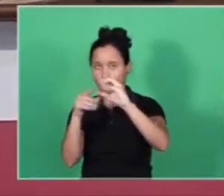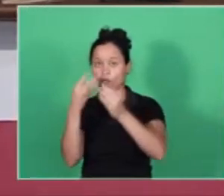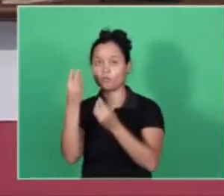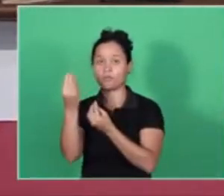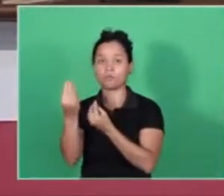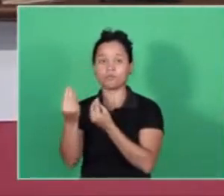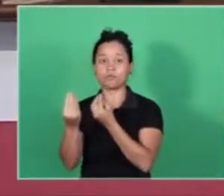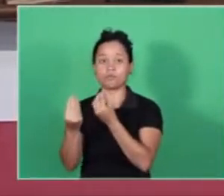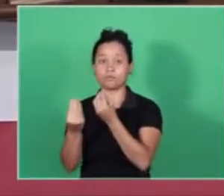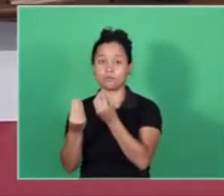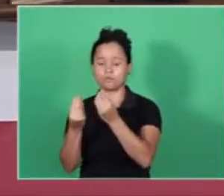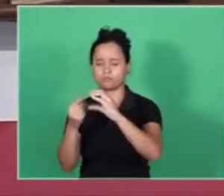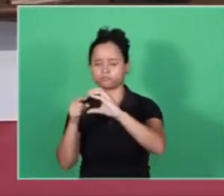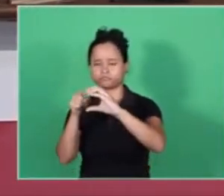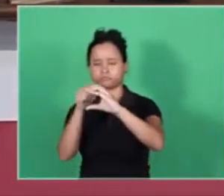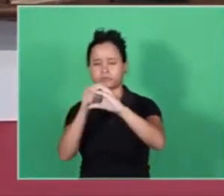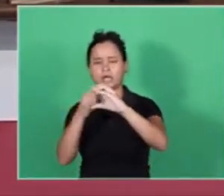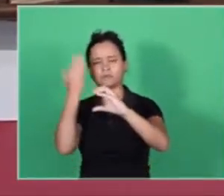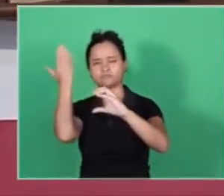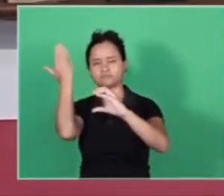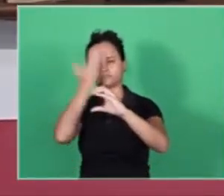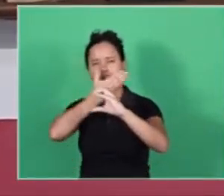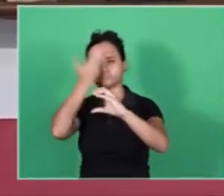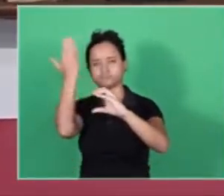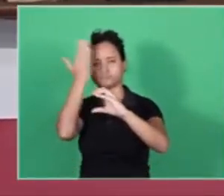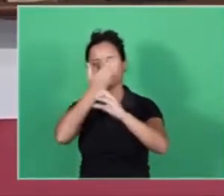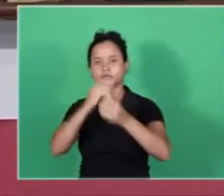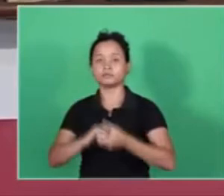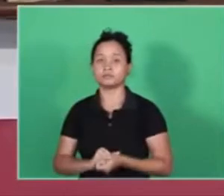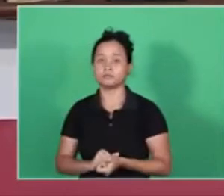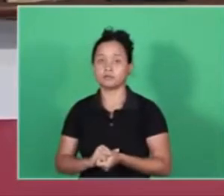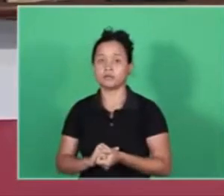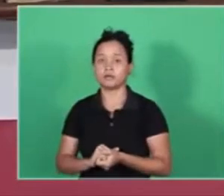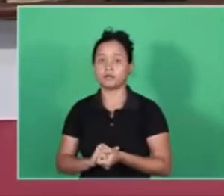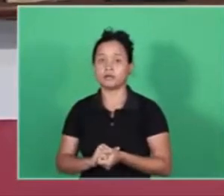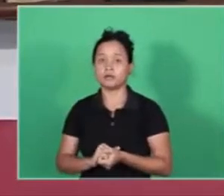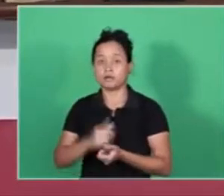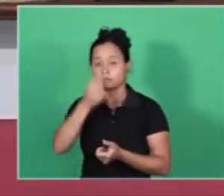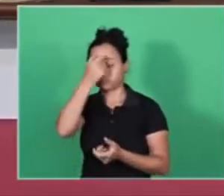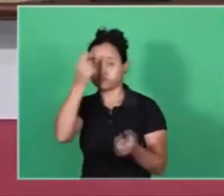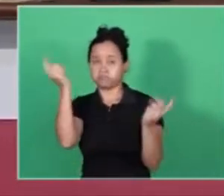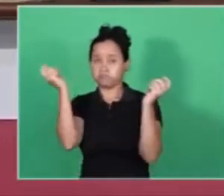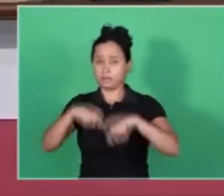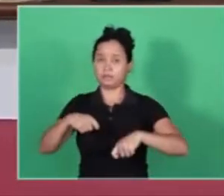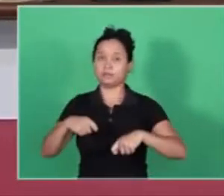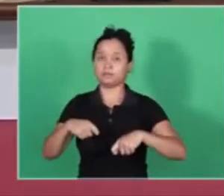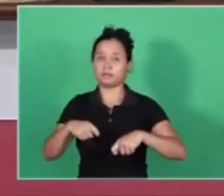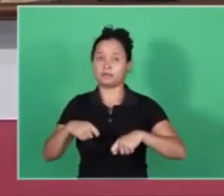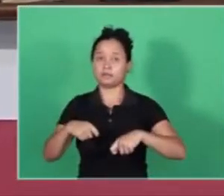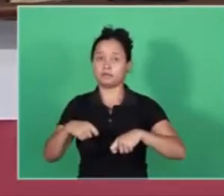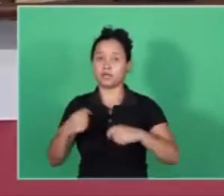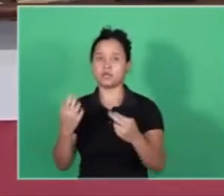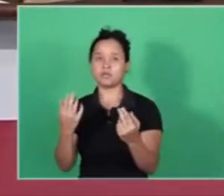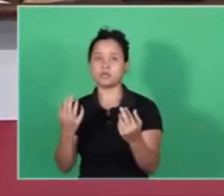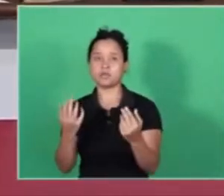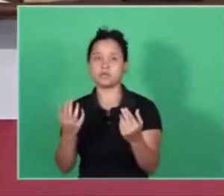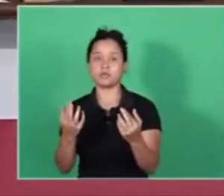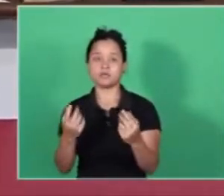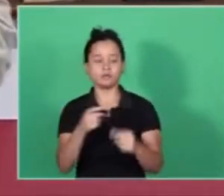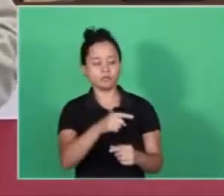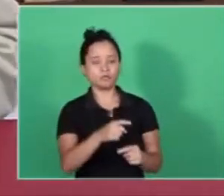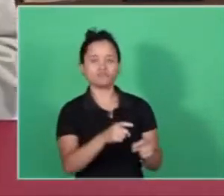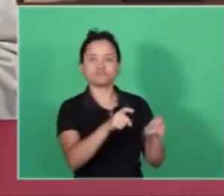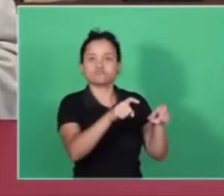computer. One cell that you don't see has the capacity of a computer.